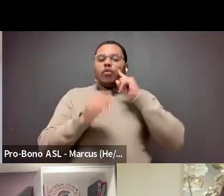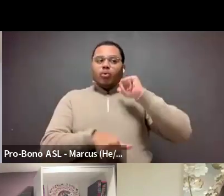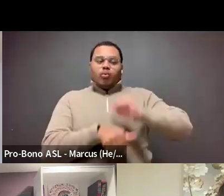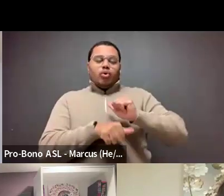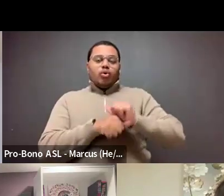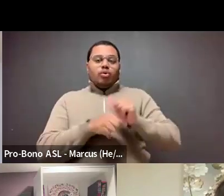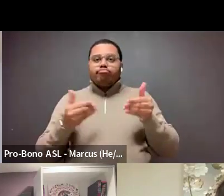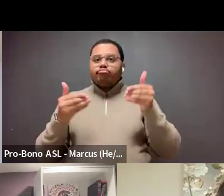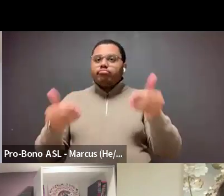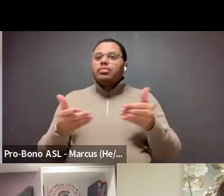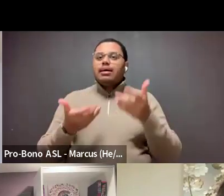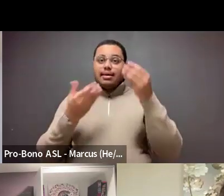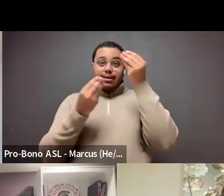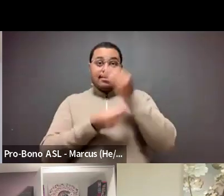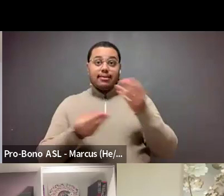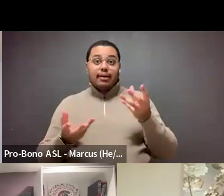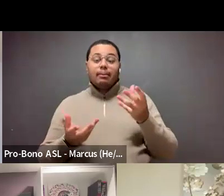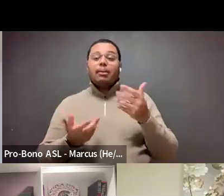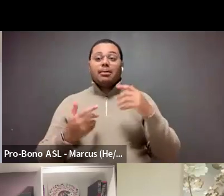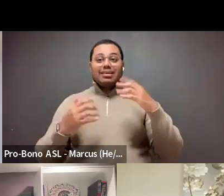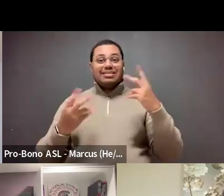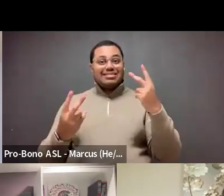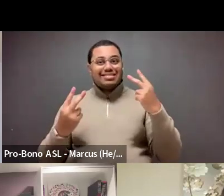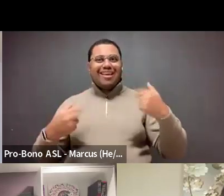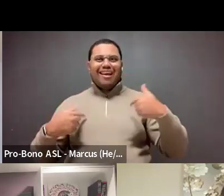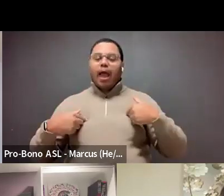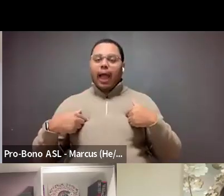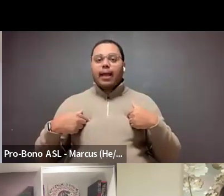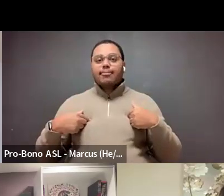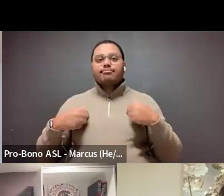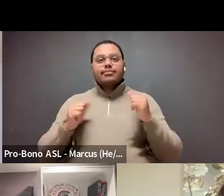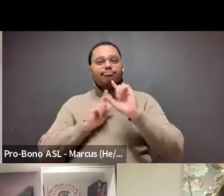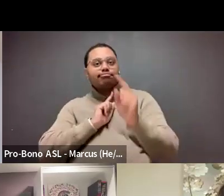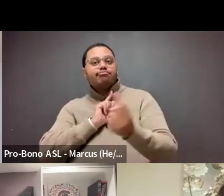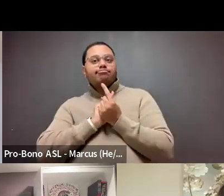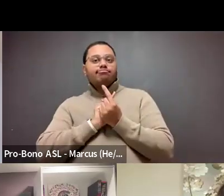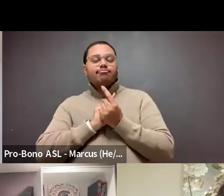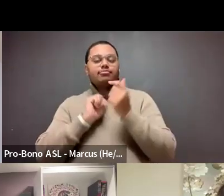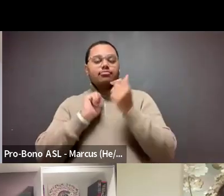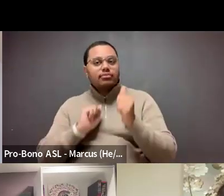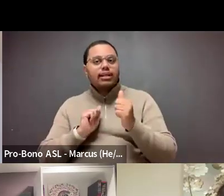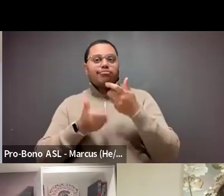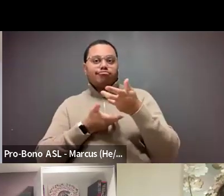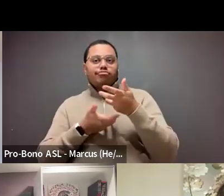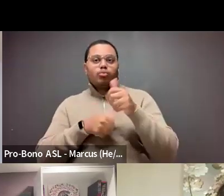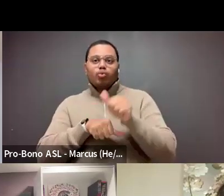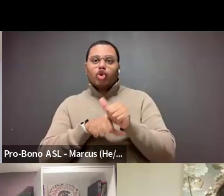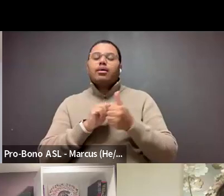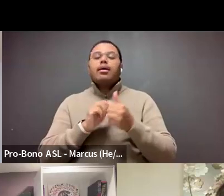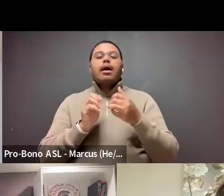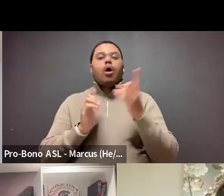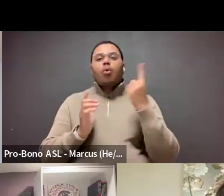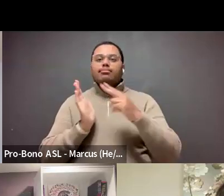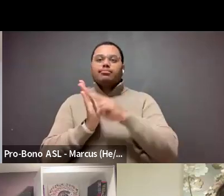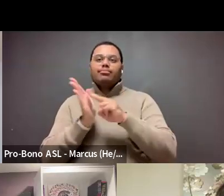forward, and letting people see that I'm approachable and that this is how we're going to work. But I always have in my contract, like I have a